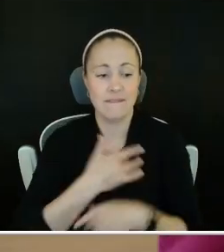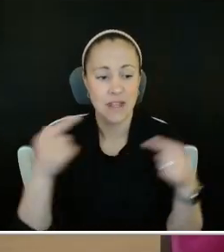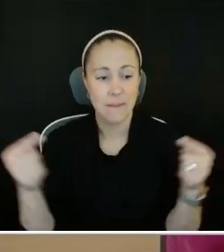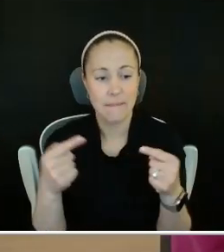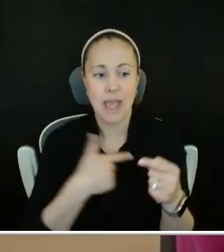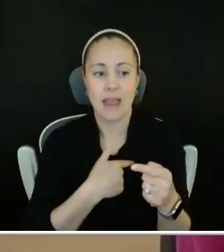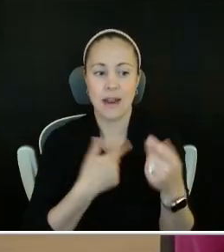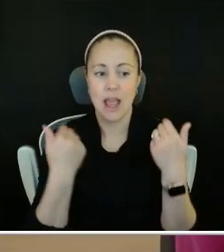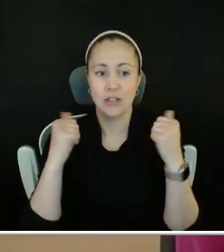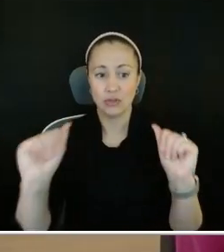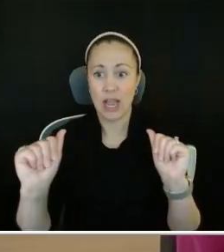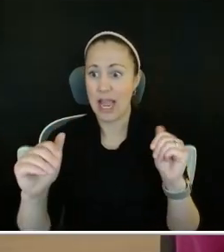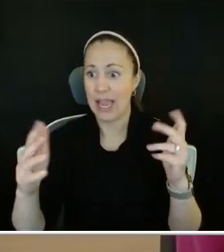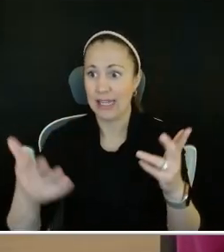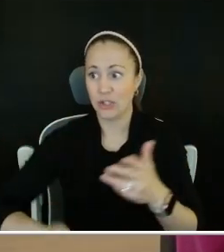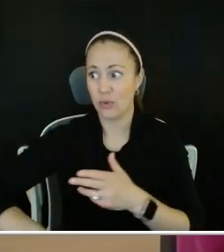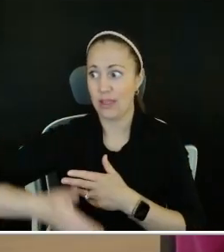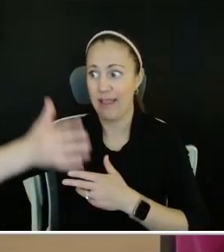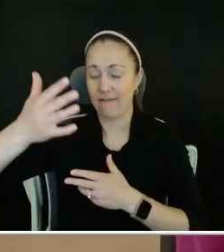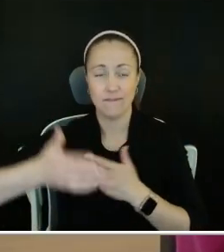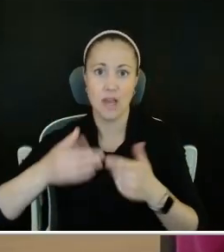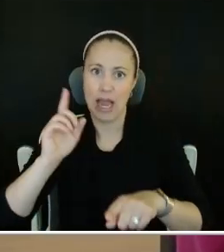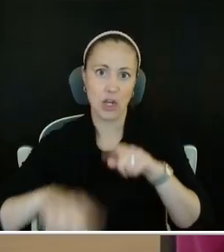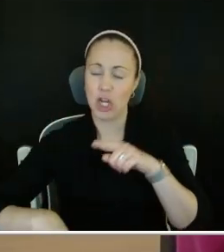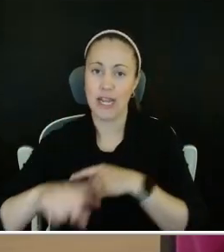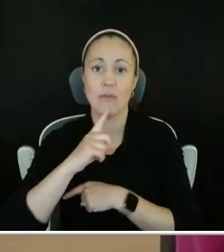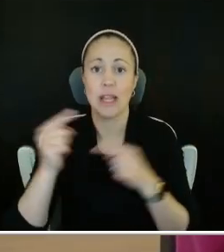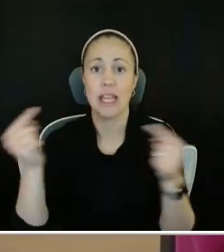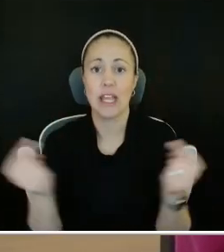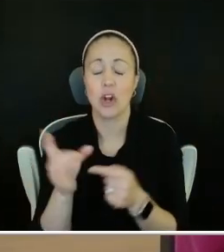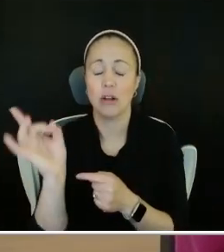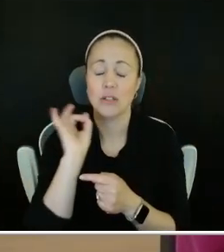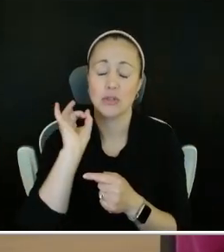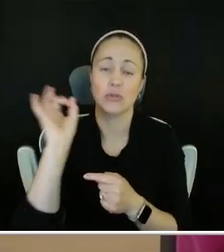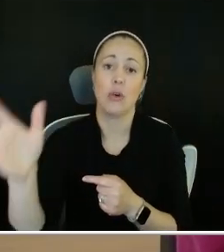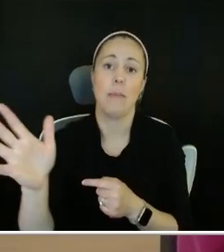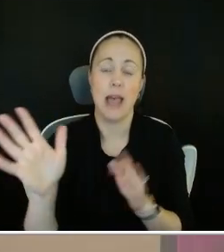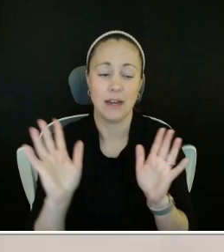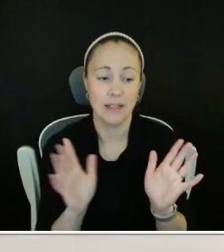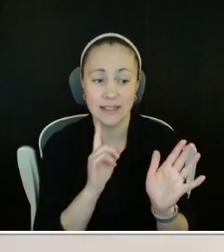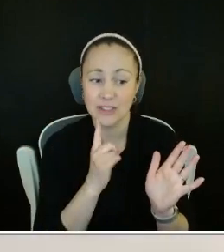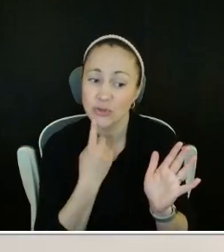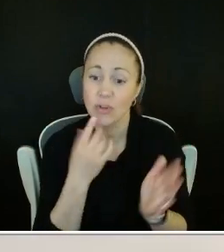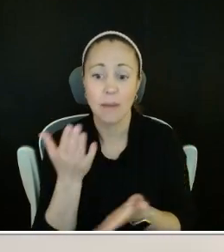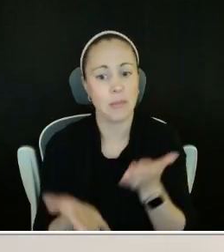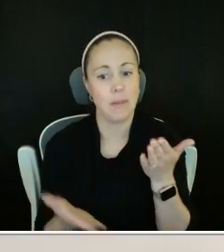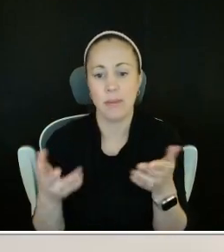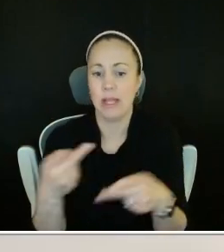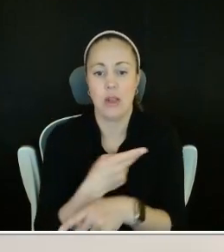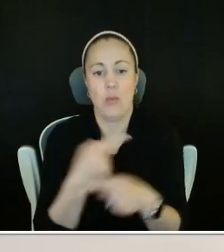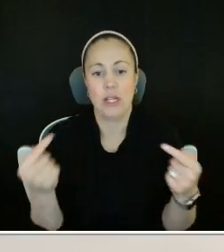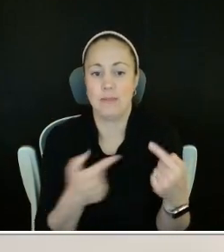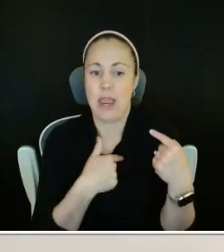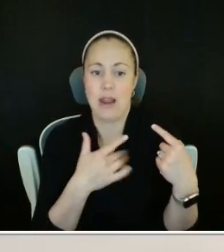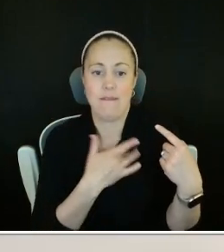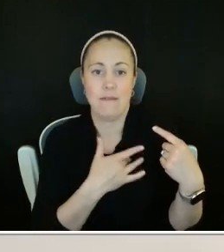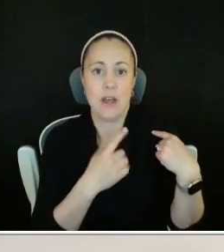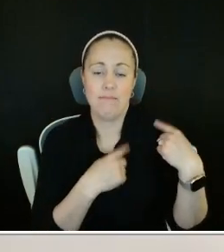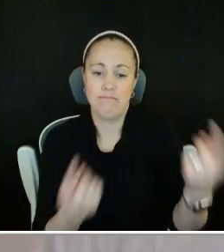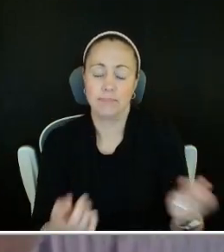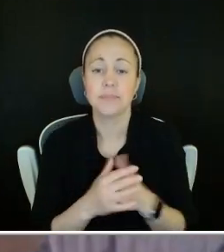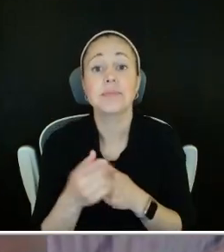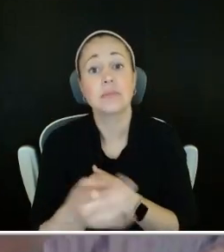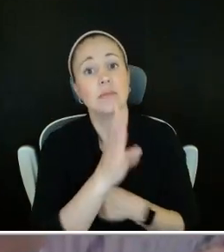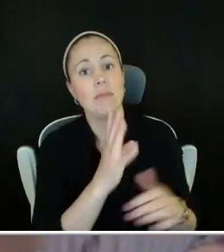and I can't lift it. It hurt so bad, and it was like probably the worst pain I've ever felt in my life. She talked with her trainer, who referred her to